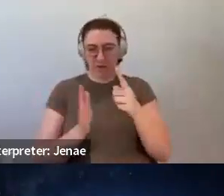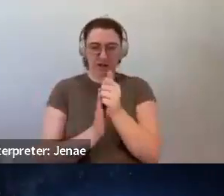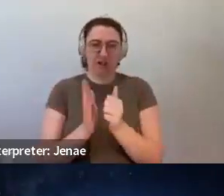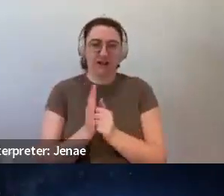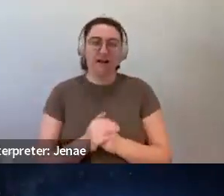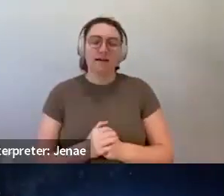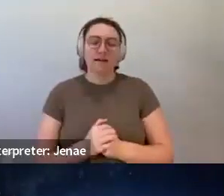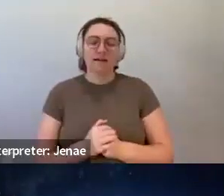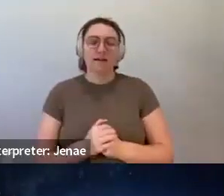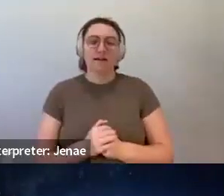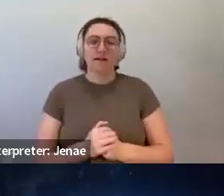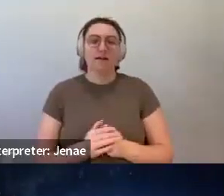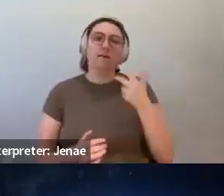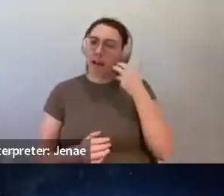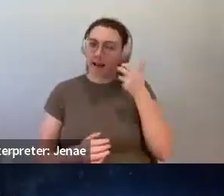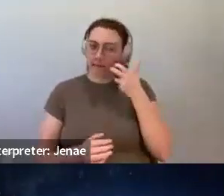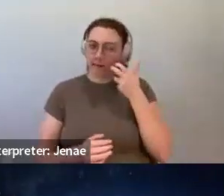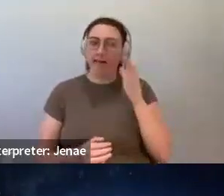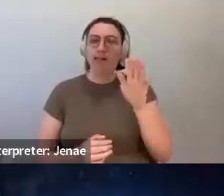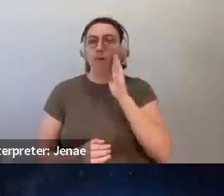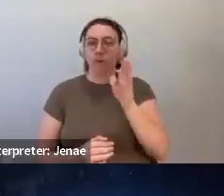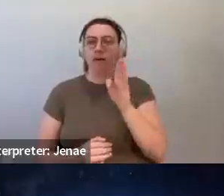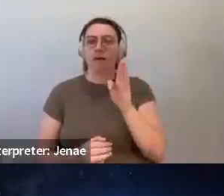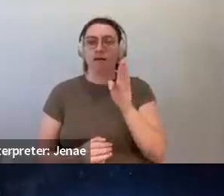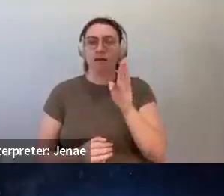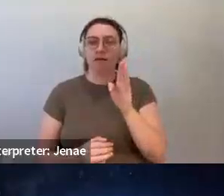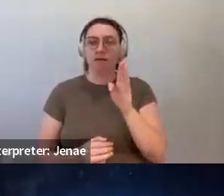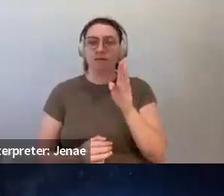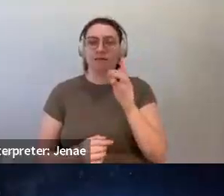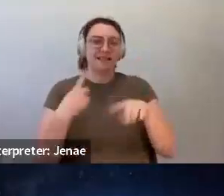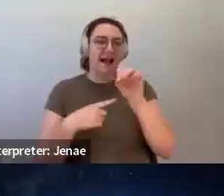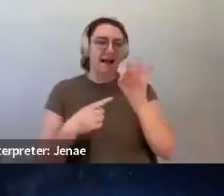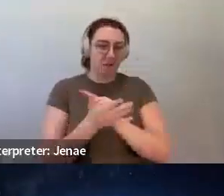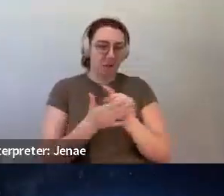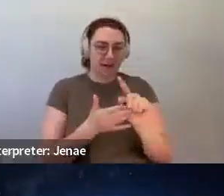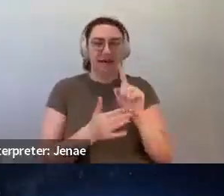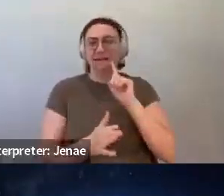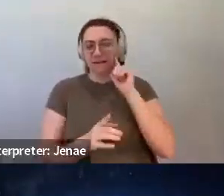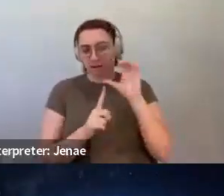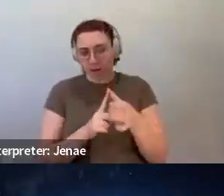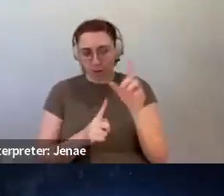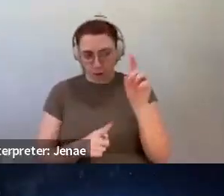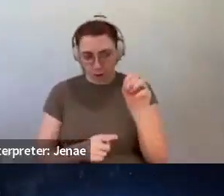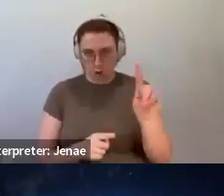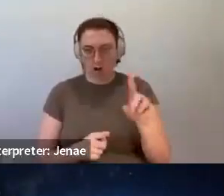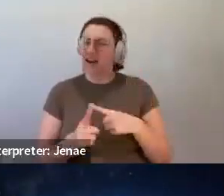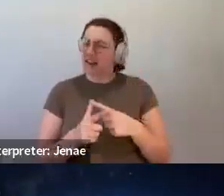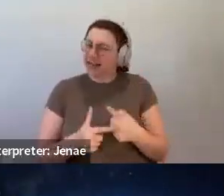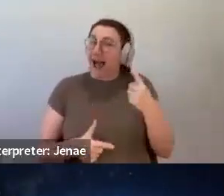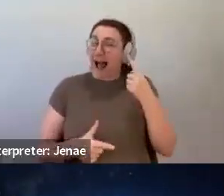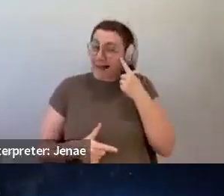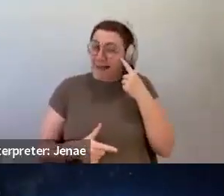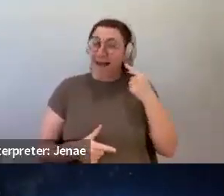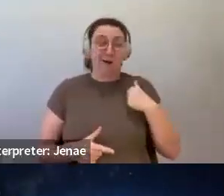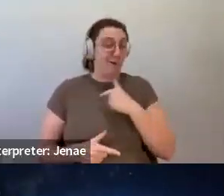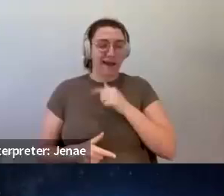We're going to have Michael share the sign of the week, Deaf Culture 101. And then I think we're going to go roll